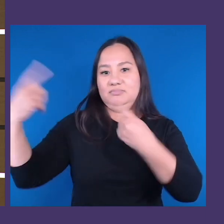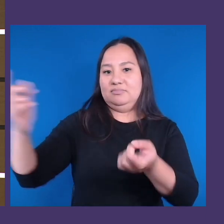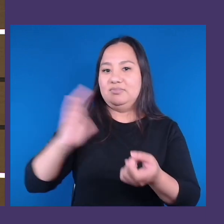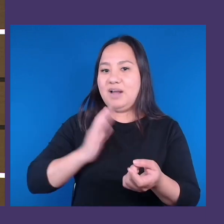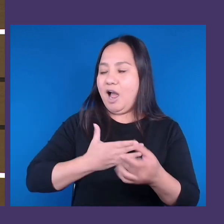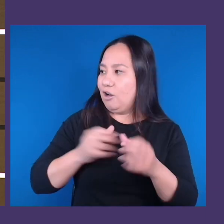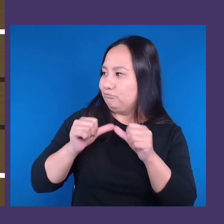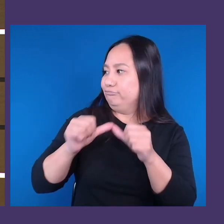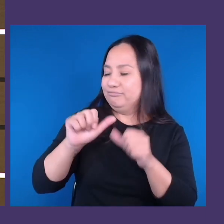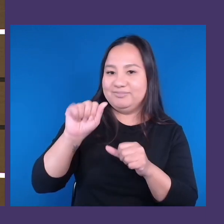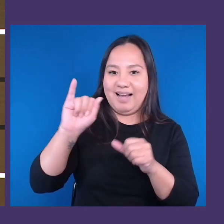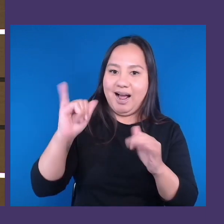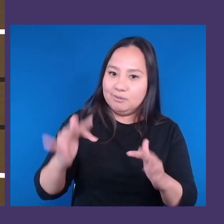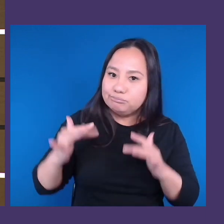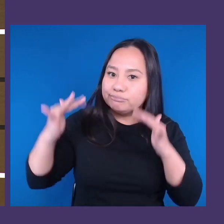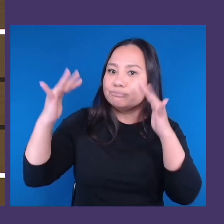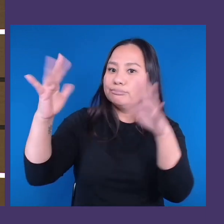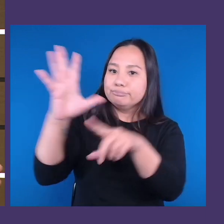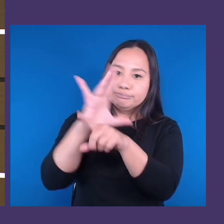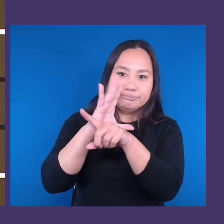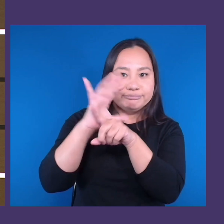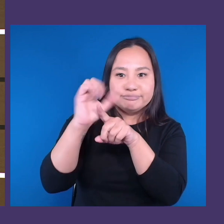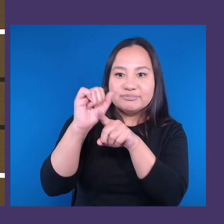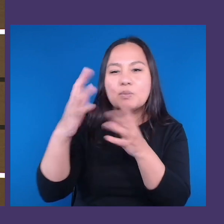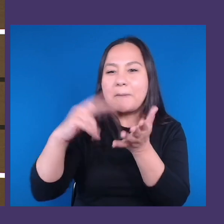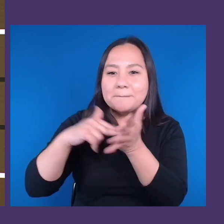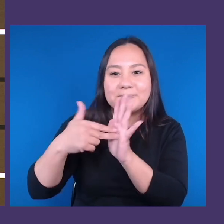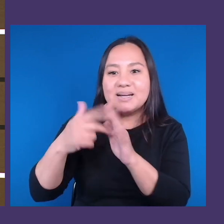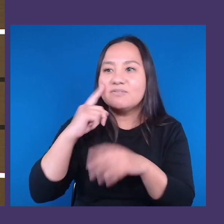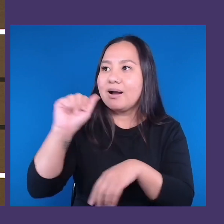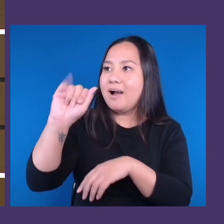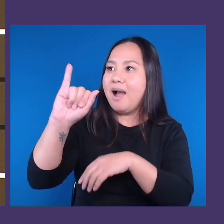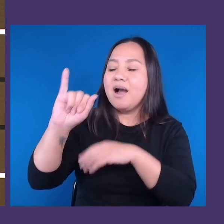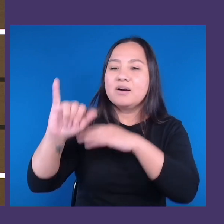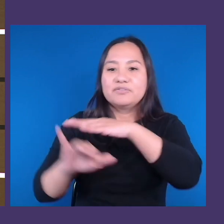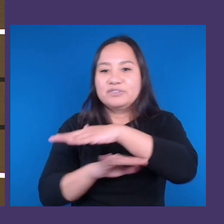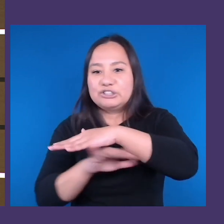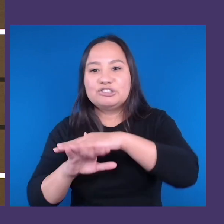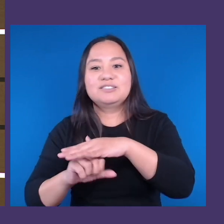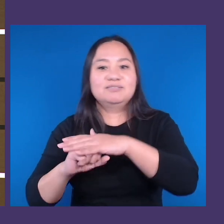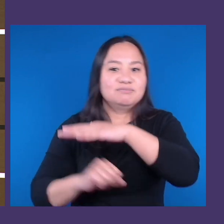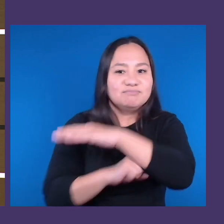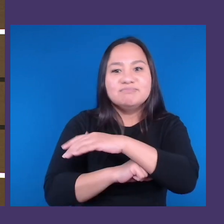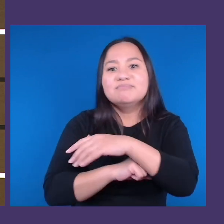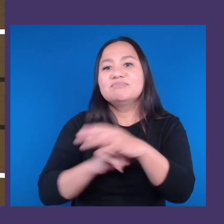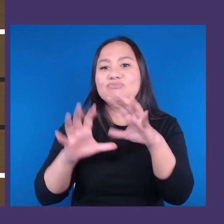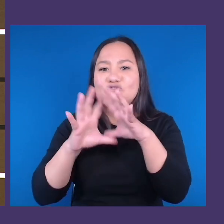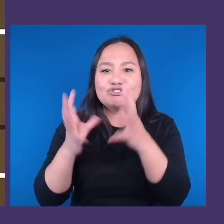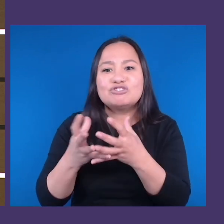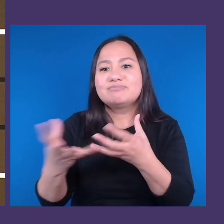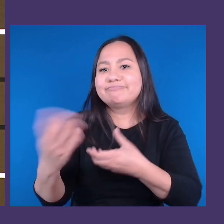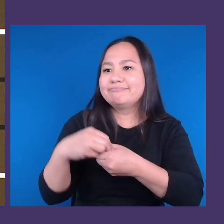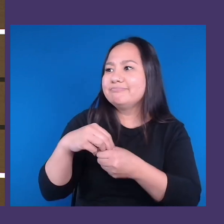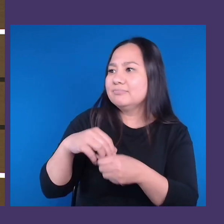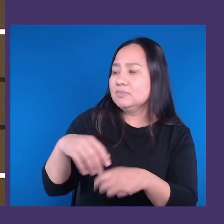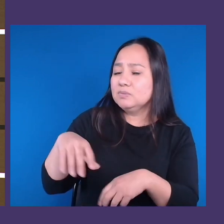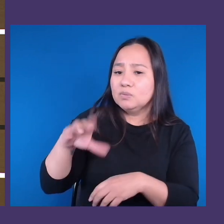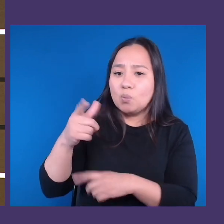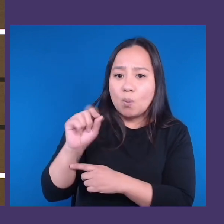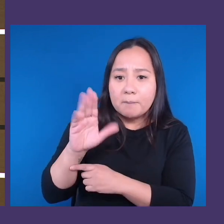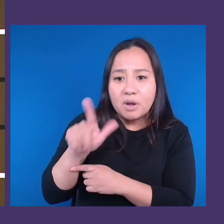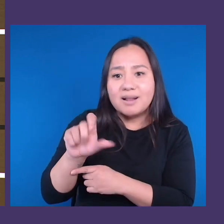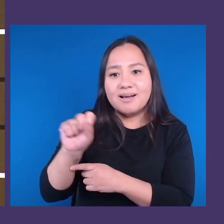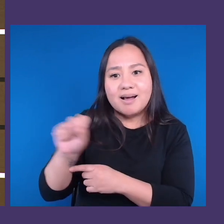AI infrastructure around the world, including in the Global South, in a way that makes it accessible. In the next 25